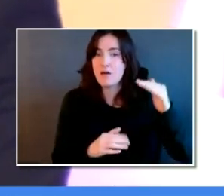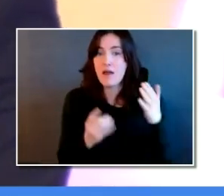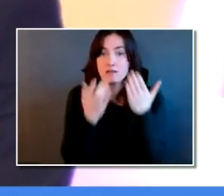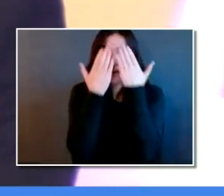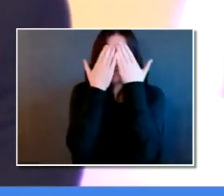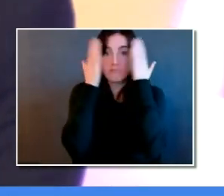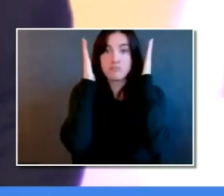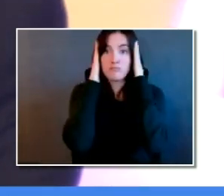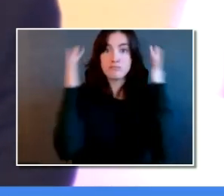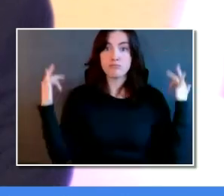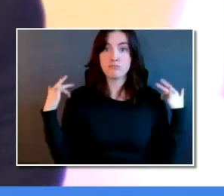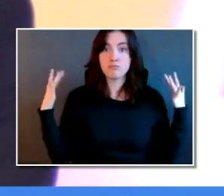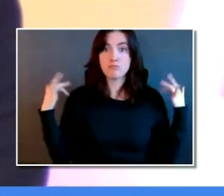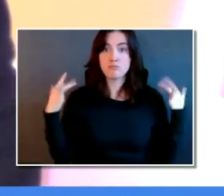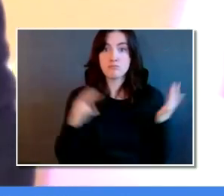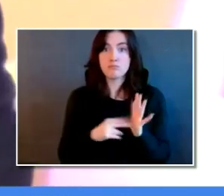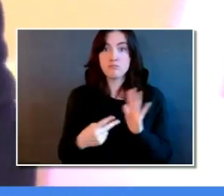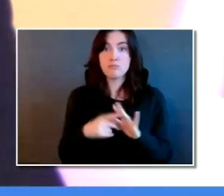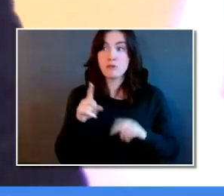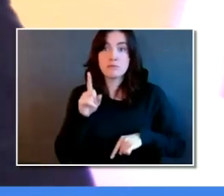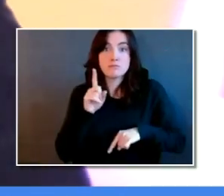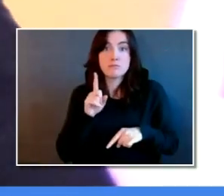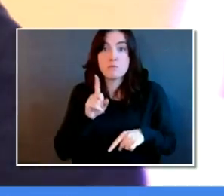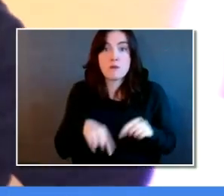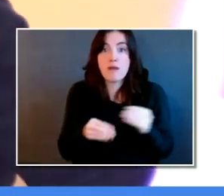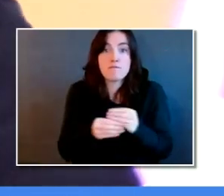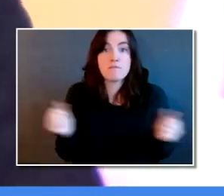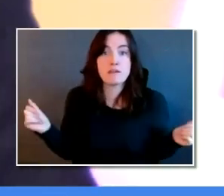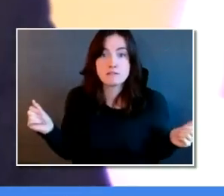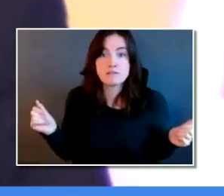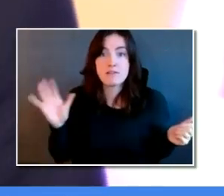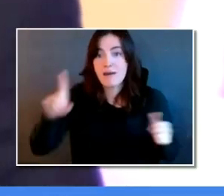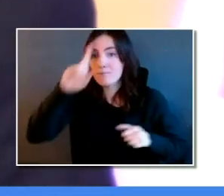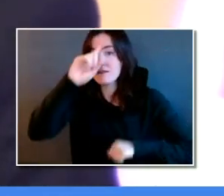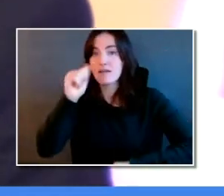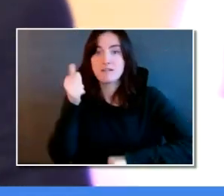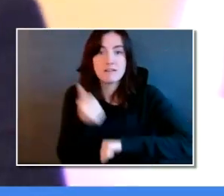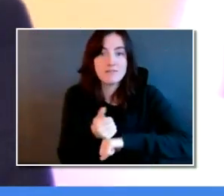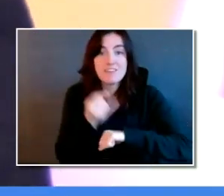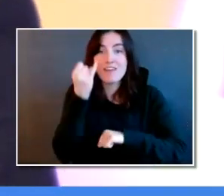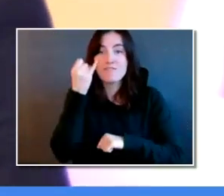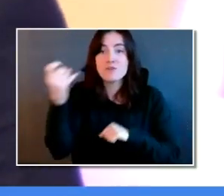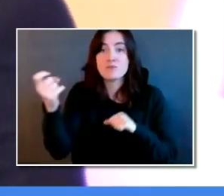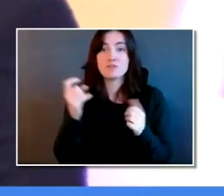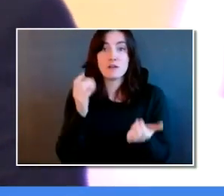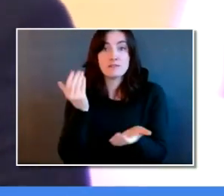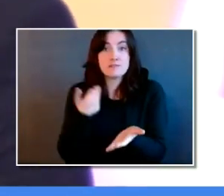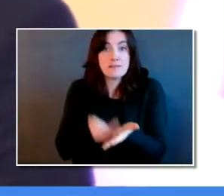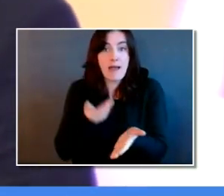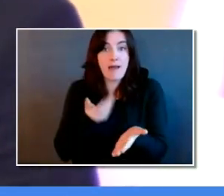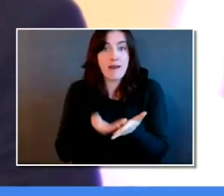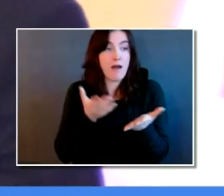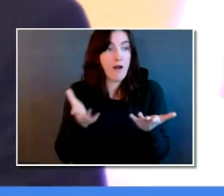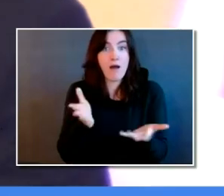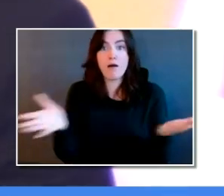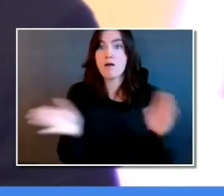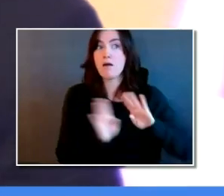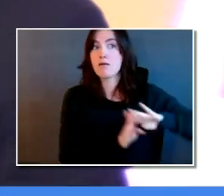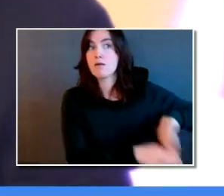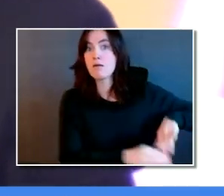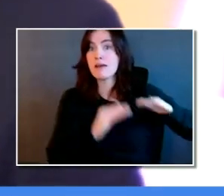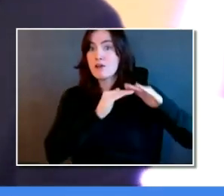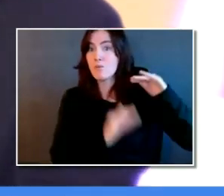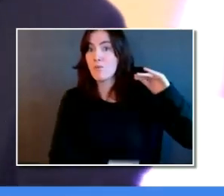evil, therefore we can remedy no evil kind of mentality, right? If you just erase inequality from the public